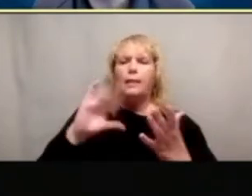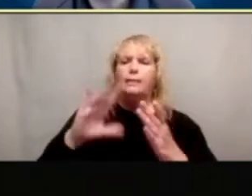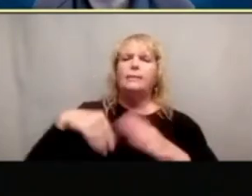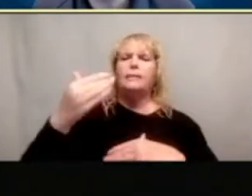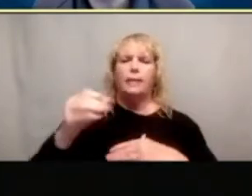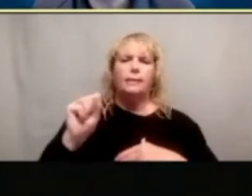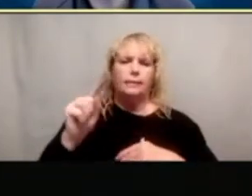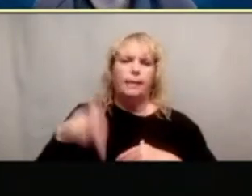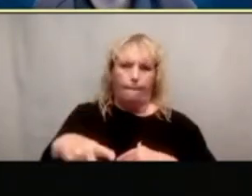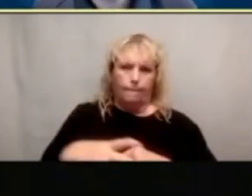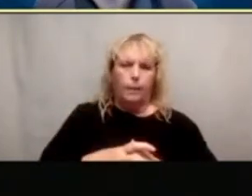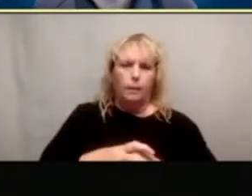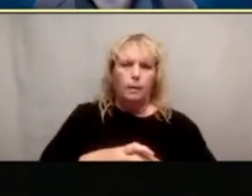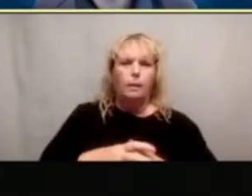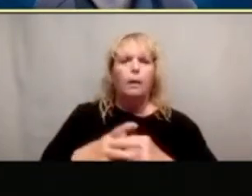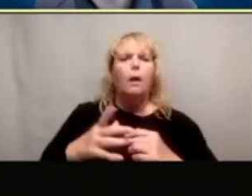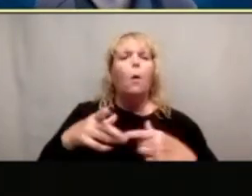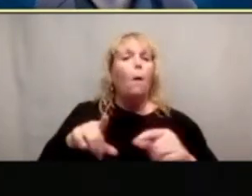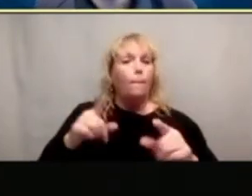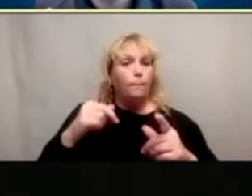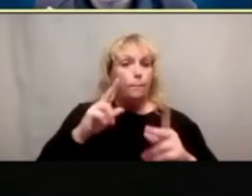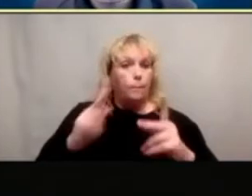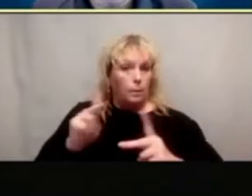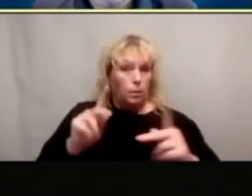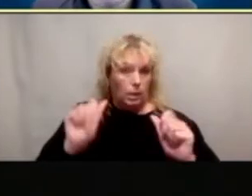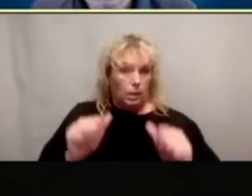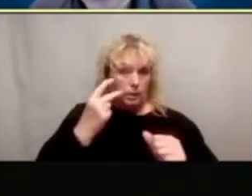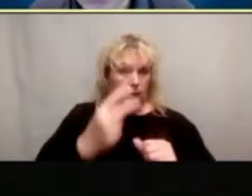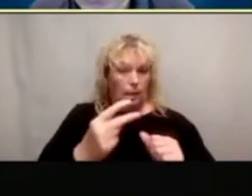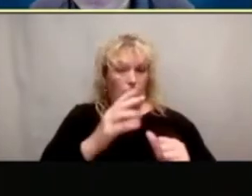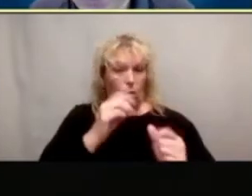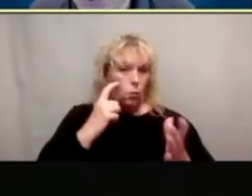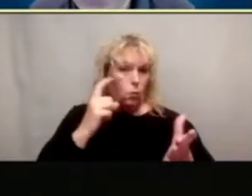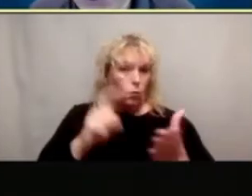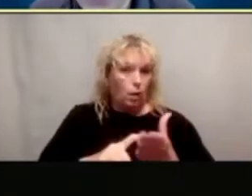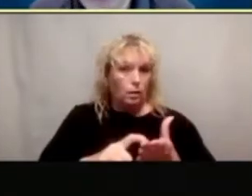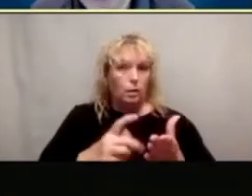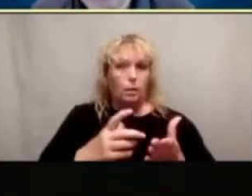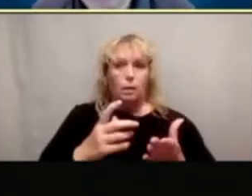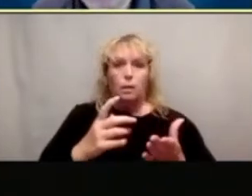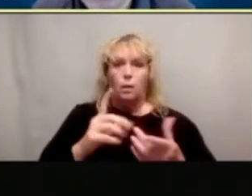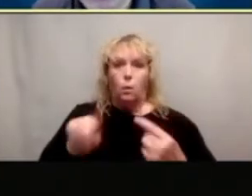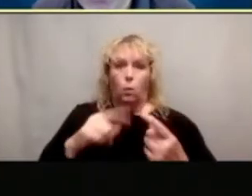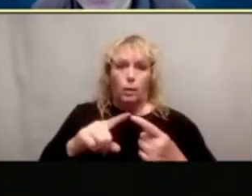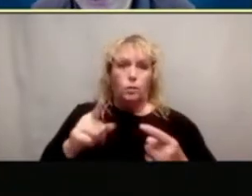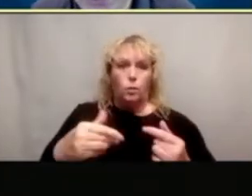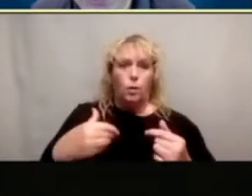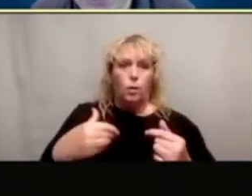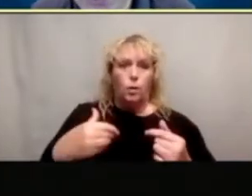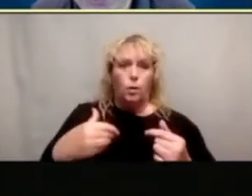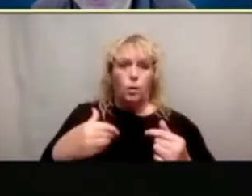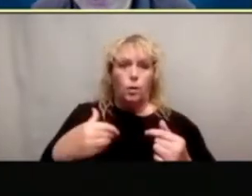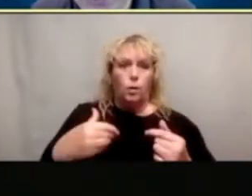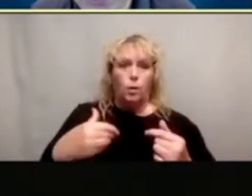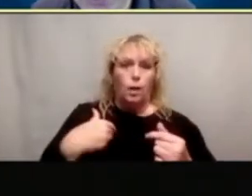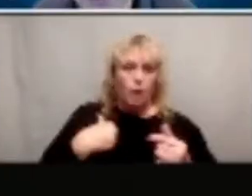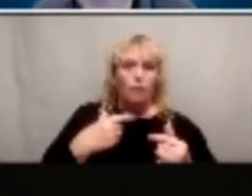because as people recognize the challenges with poor digital health literacy and digital literacy,